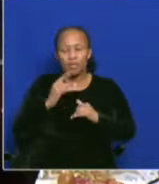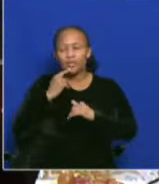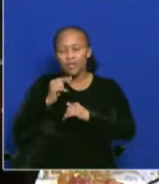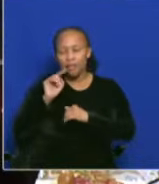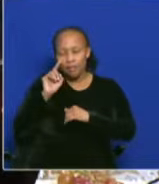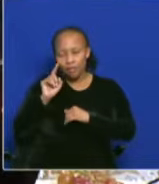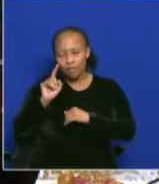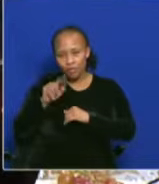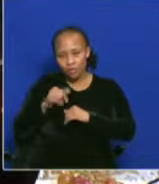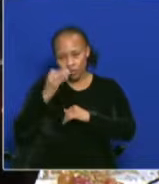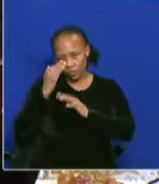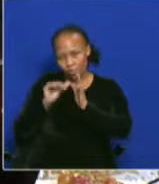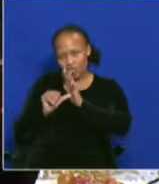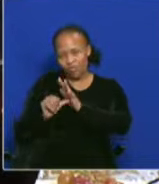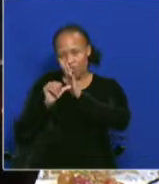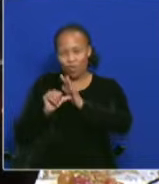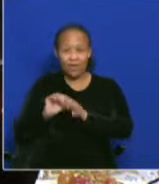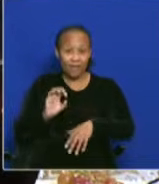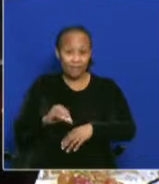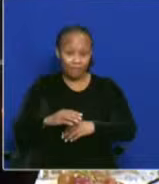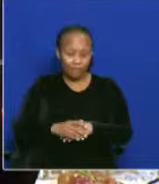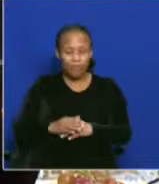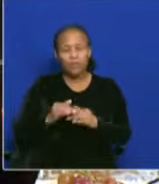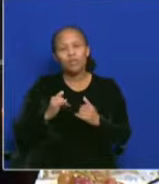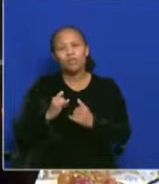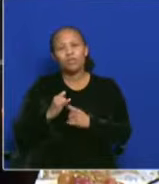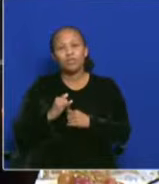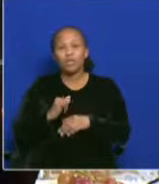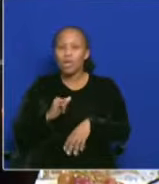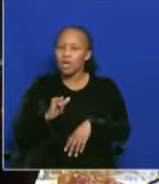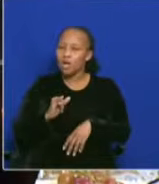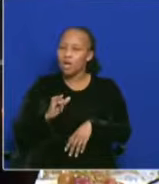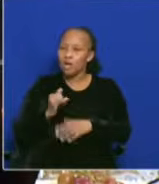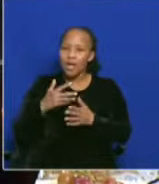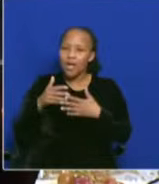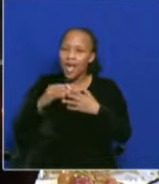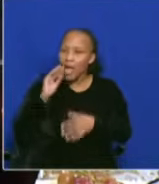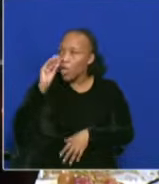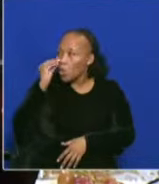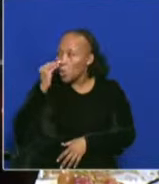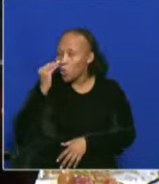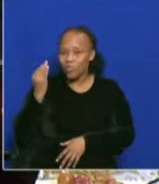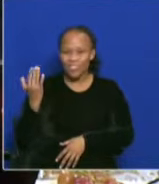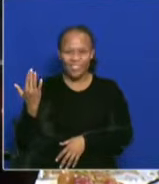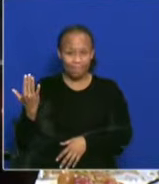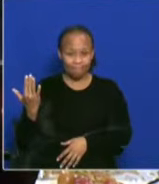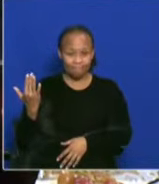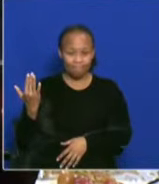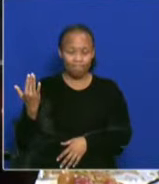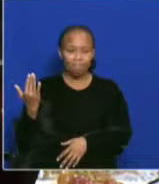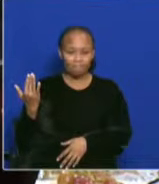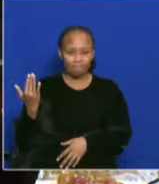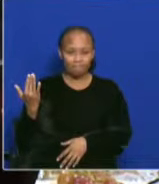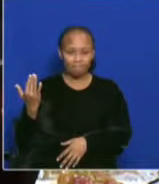Because he then says, any news, and then he says something about the